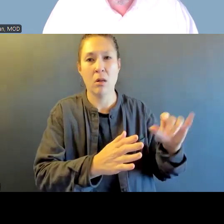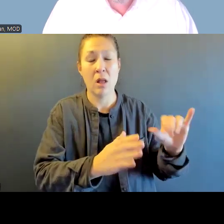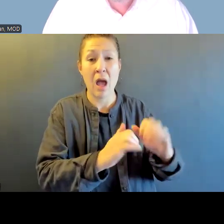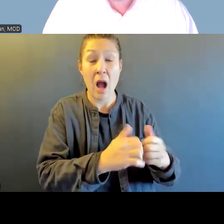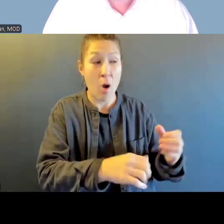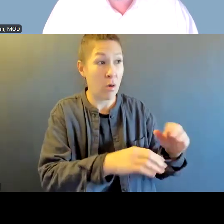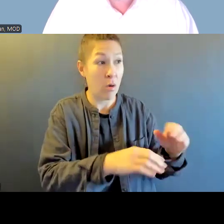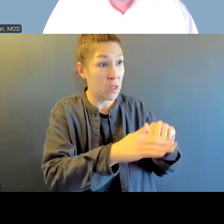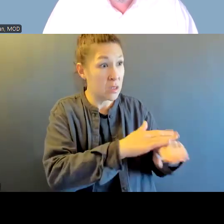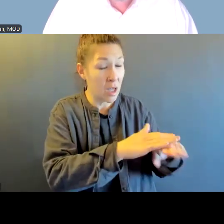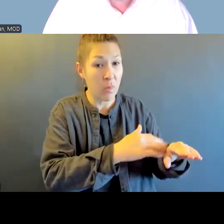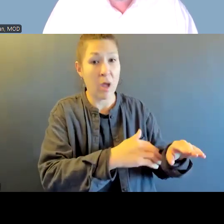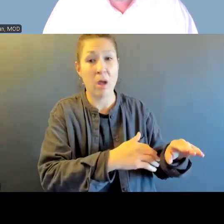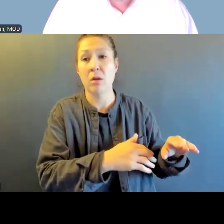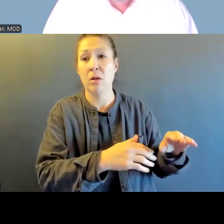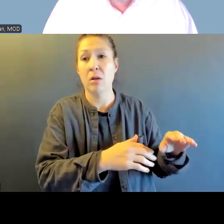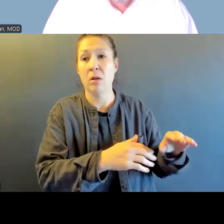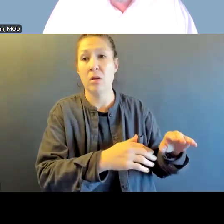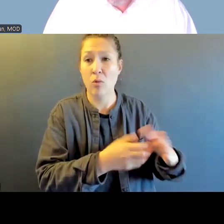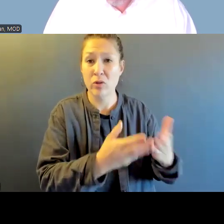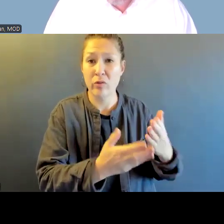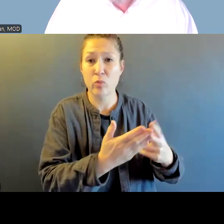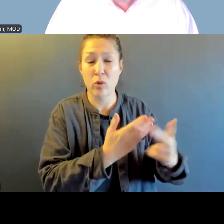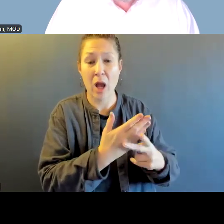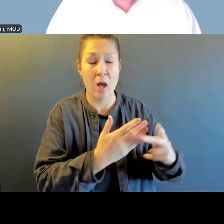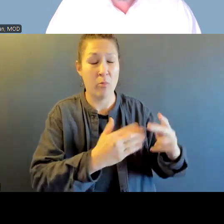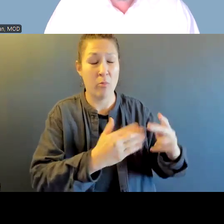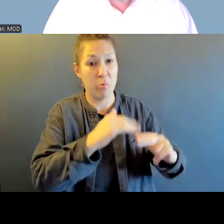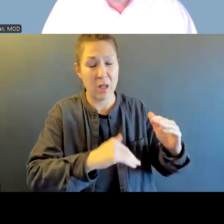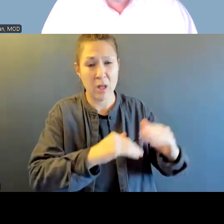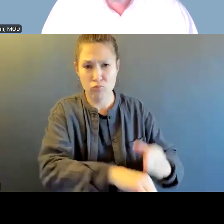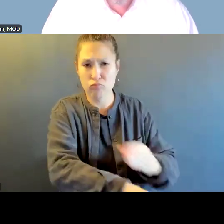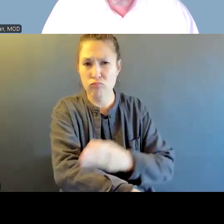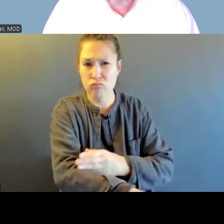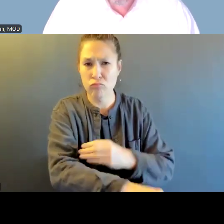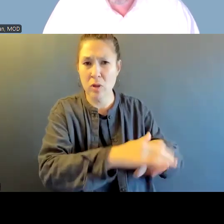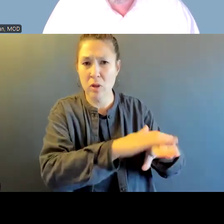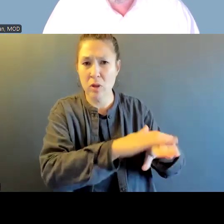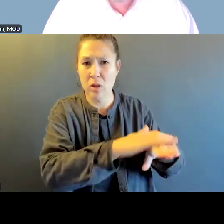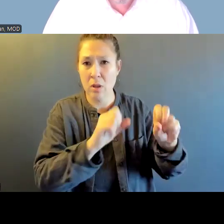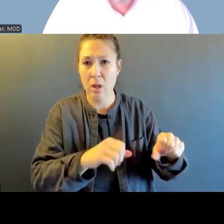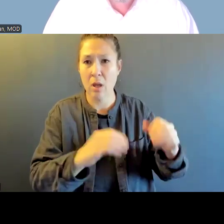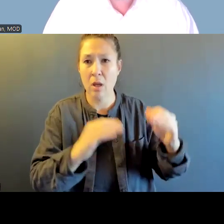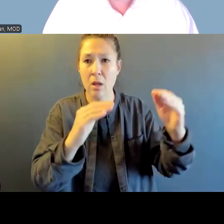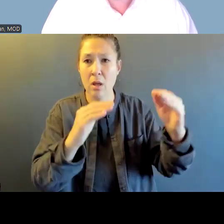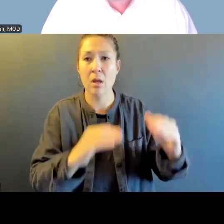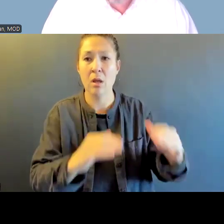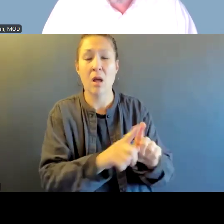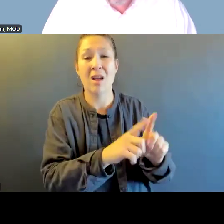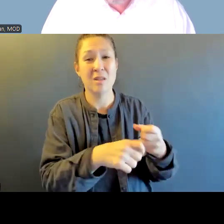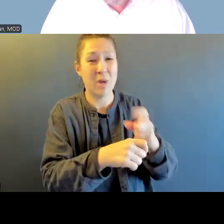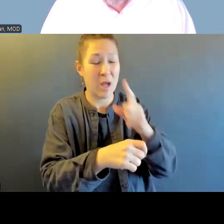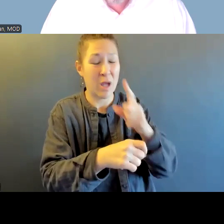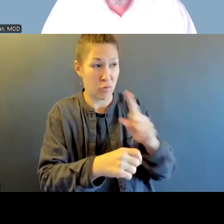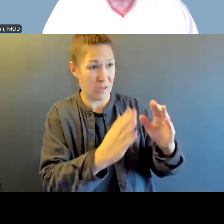services, programs, and facilities. A major part of this role is helping local governments comply with state and federal disability laws, like the Americans